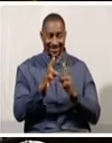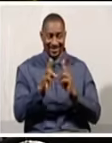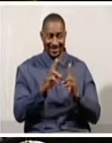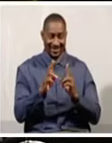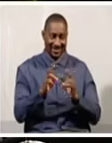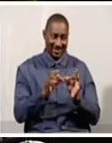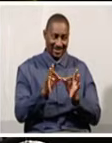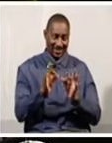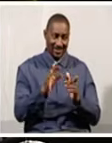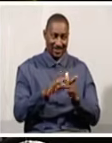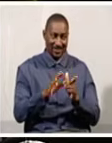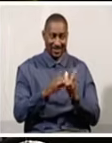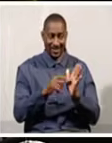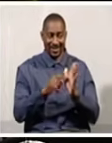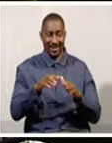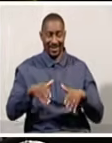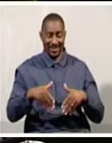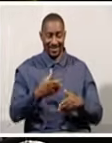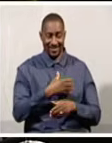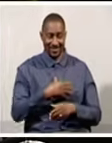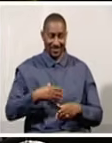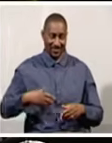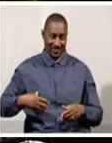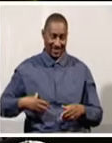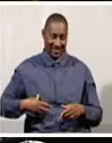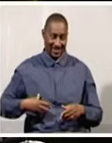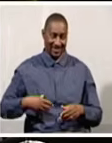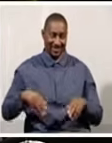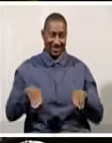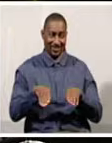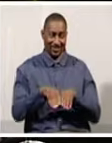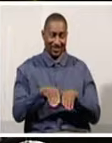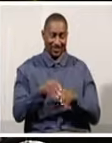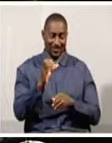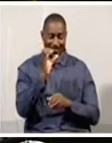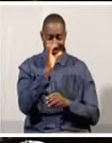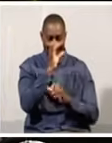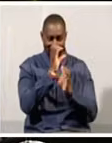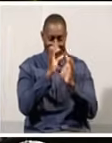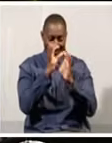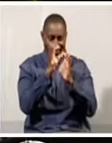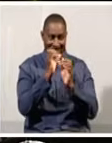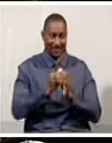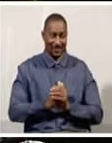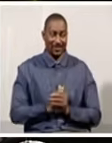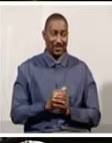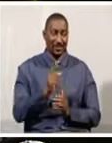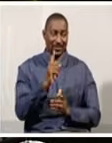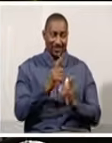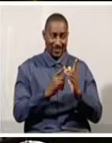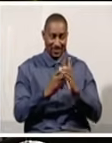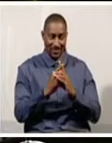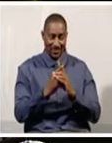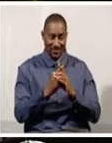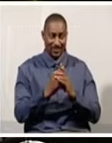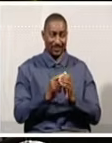had with the president. She is, of course, the anchor for one of our flagship programs that looks at the communities and what happens on the